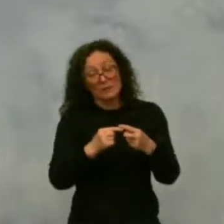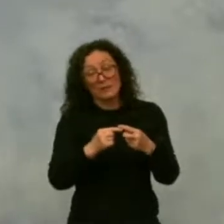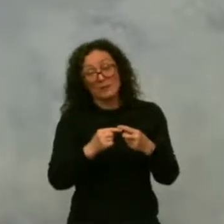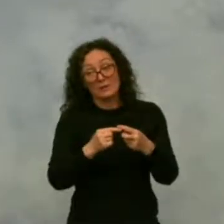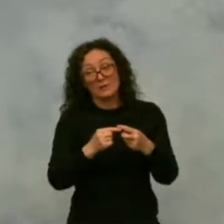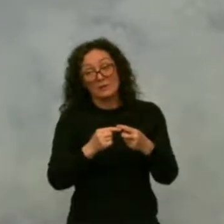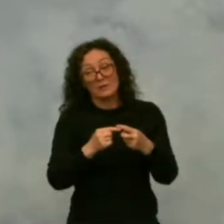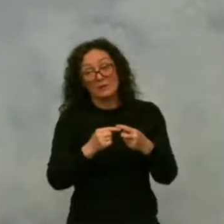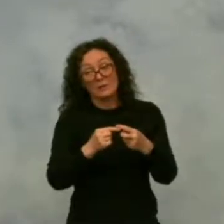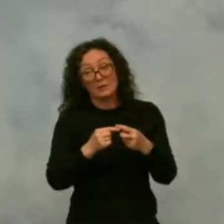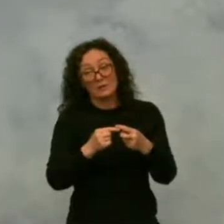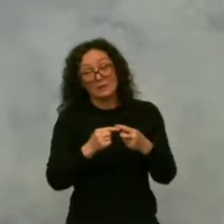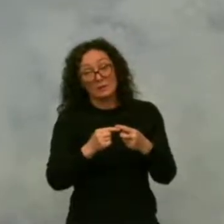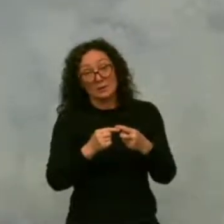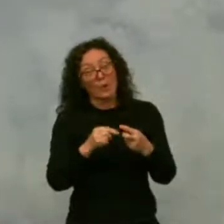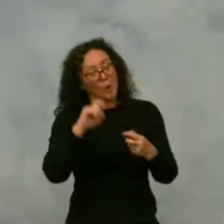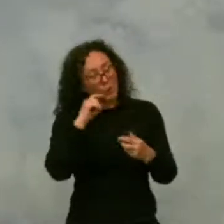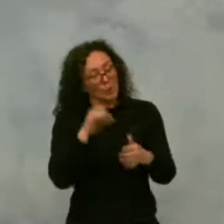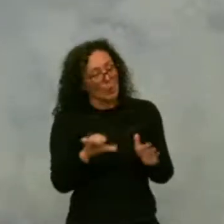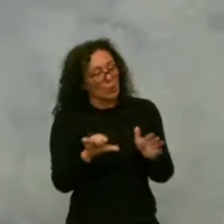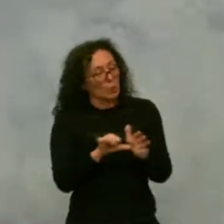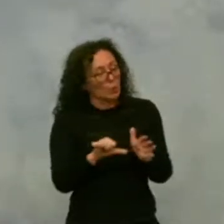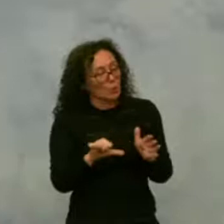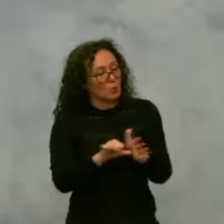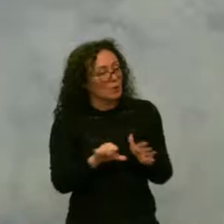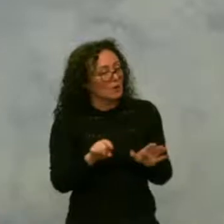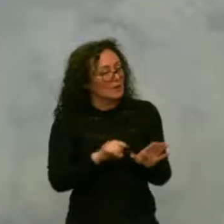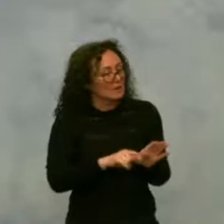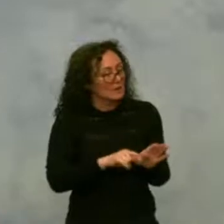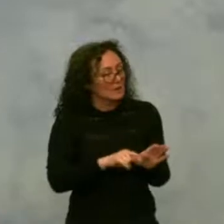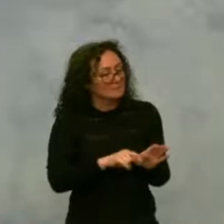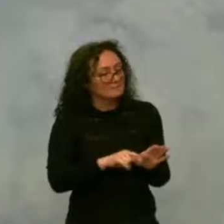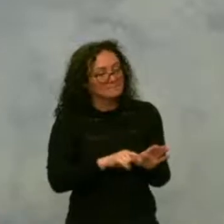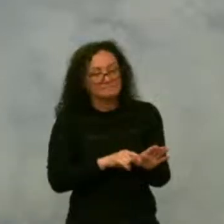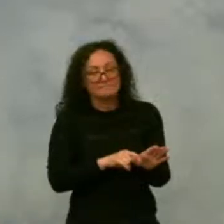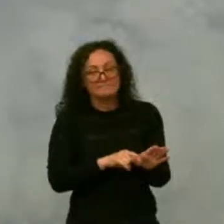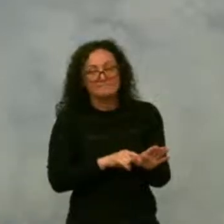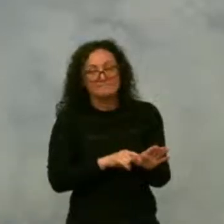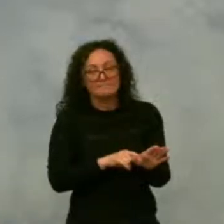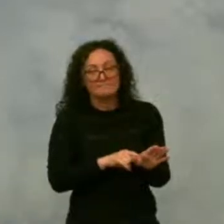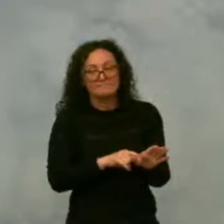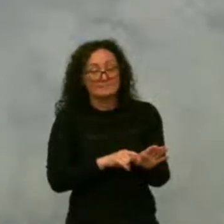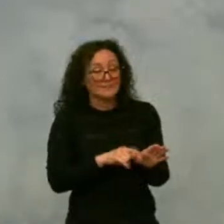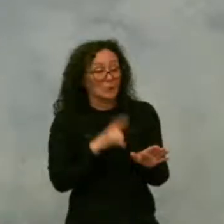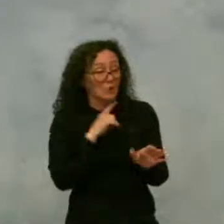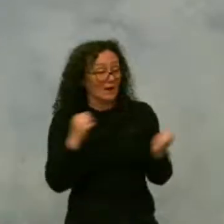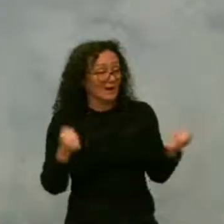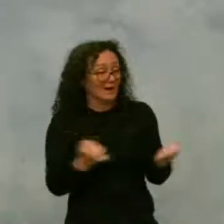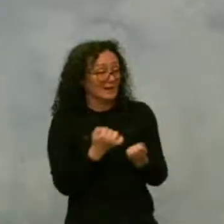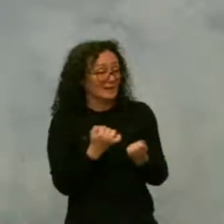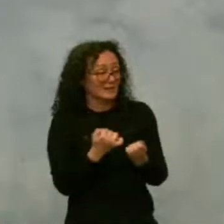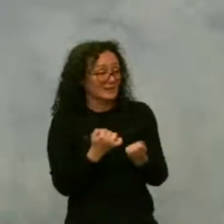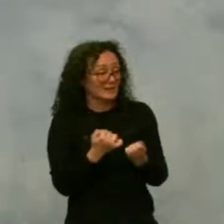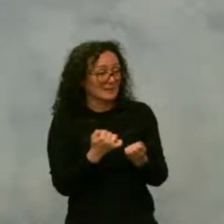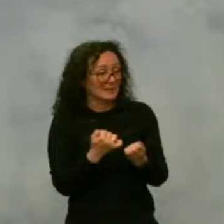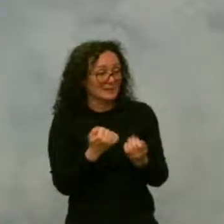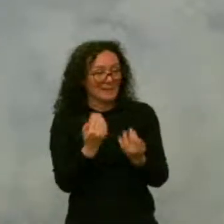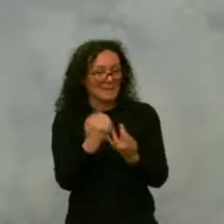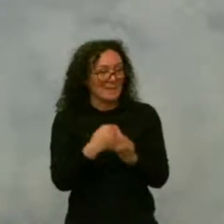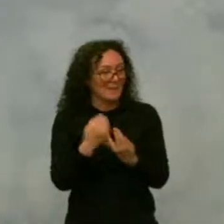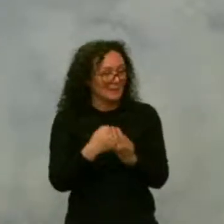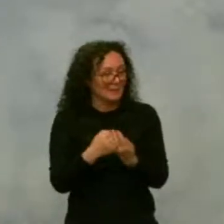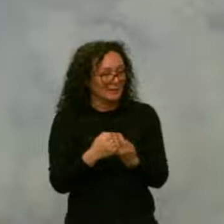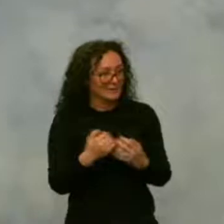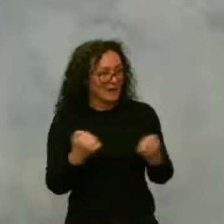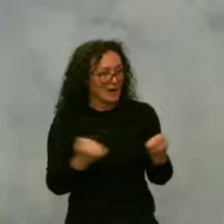year I think that's going to be the problematic year because of the power bills that are coming through and the energy cost